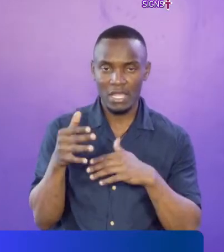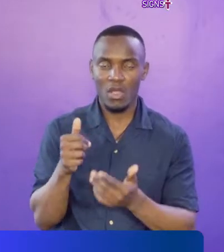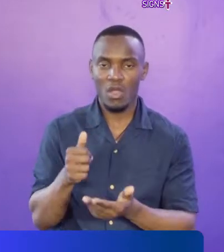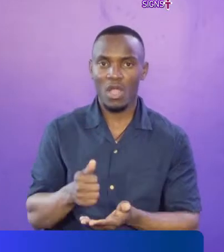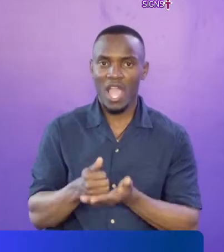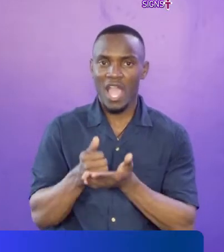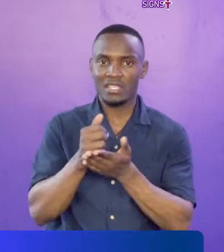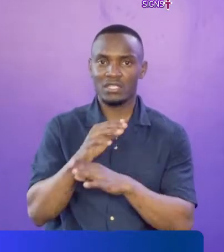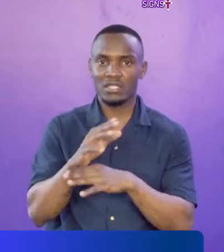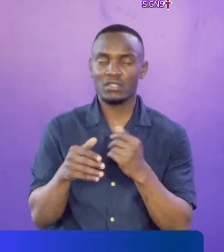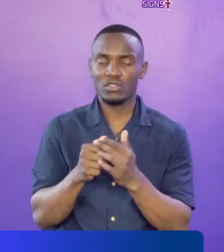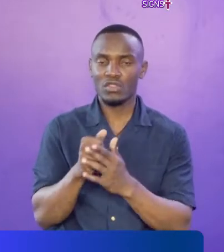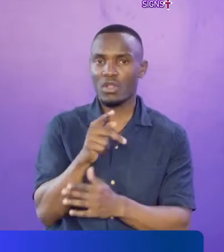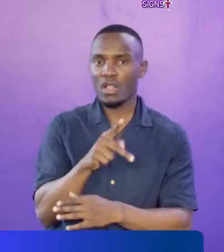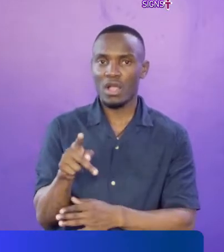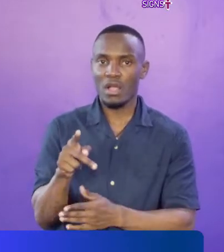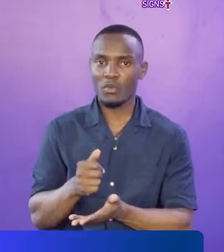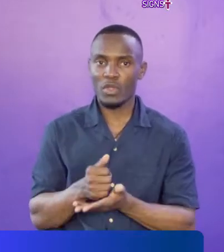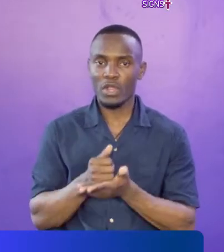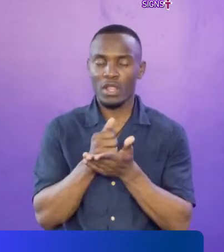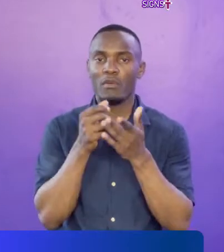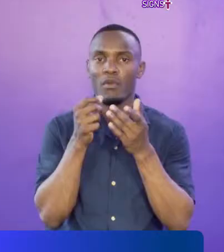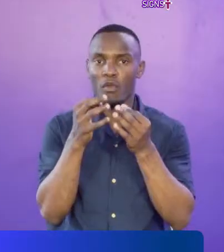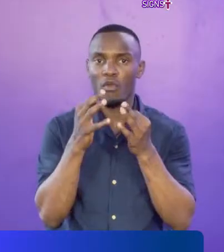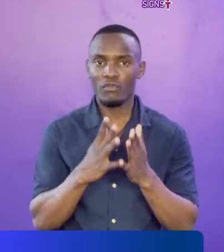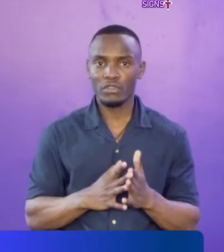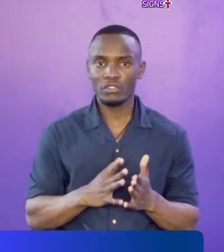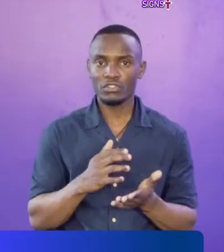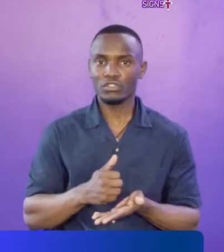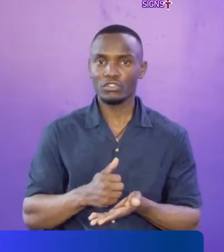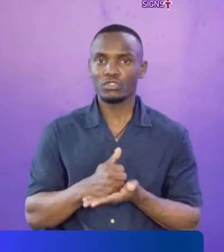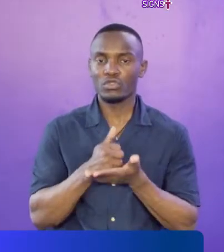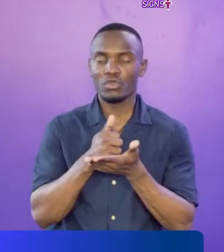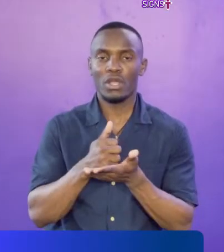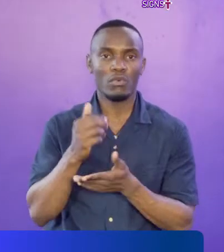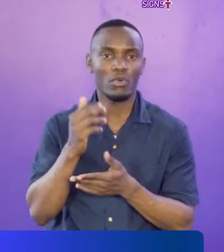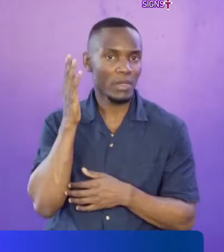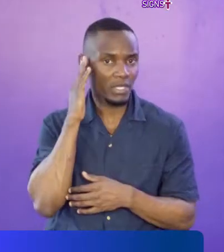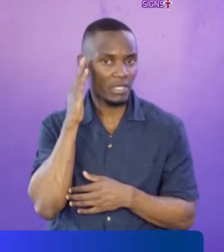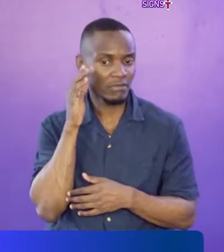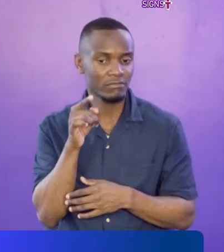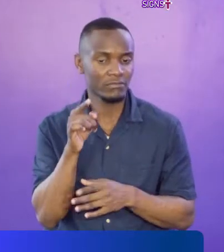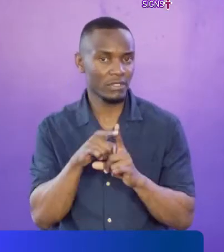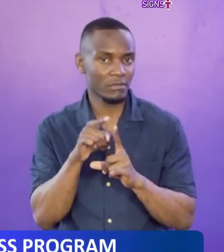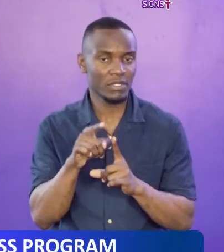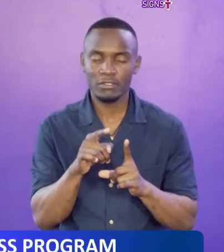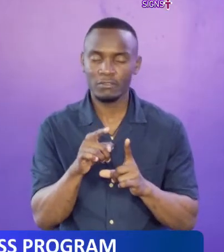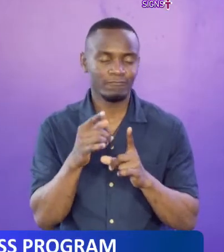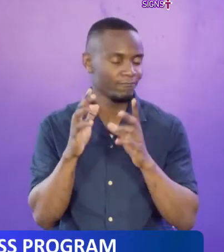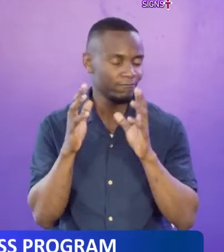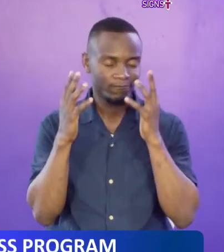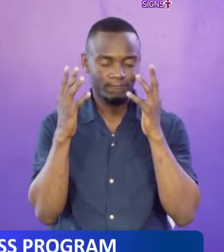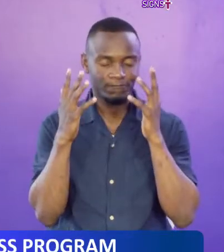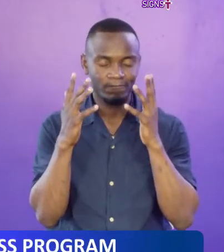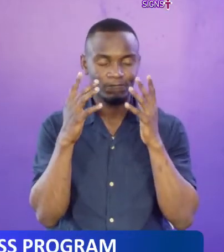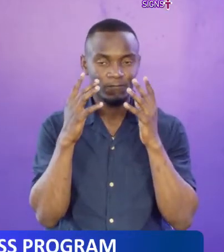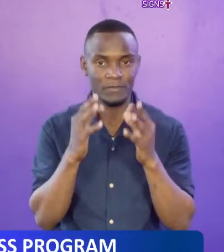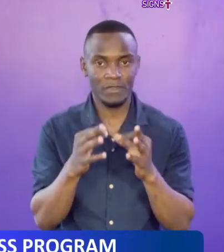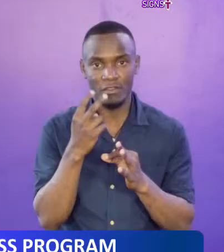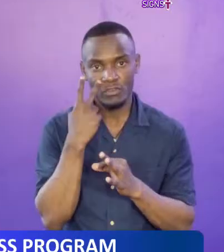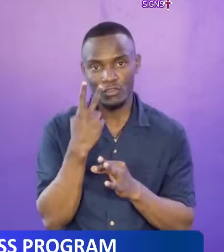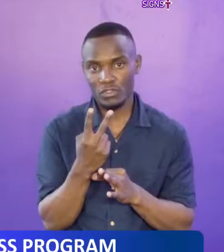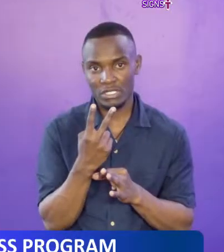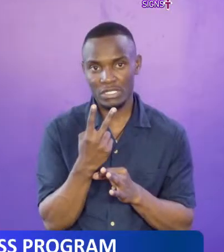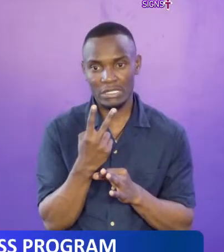health officials be able to assist the deaf. And this was very commendable. When you see